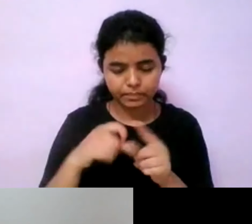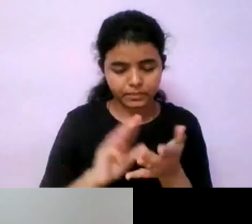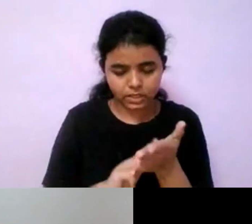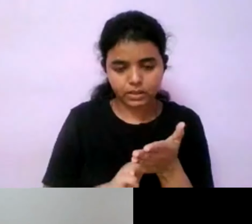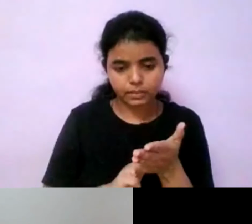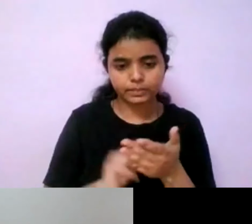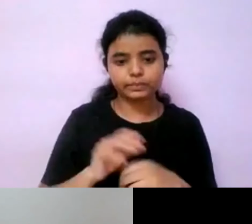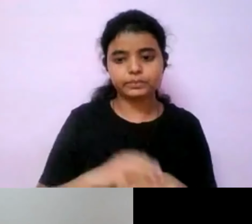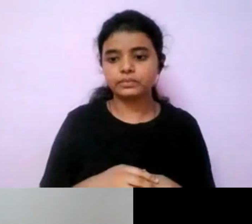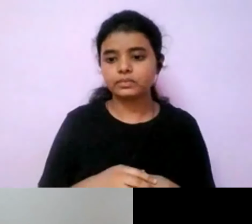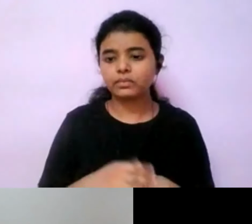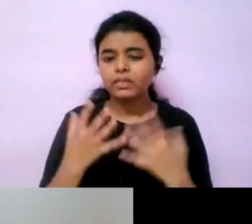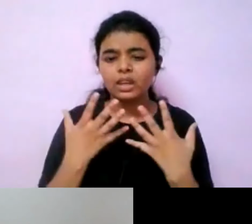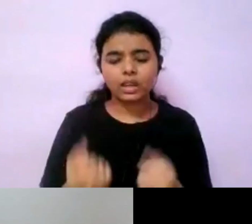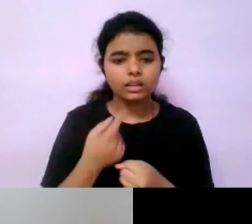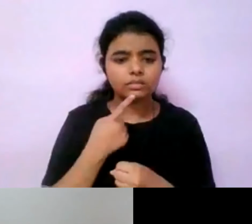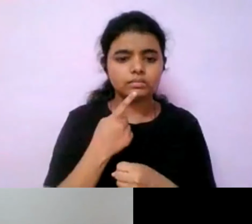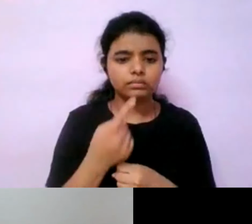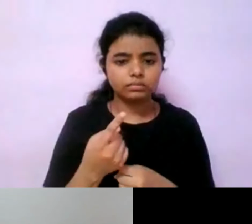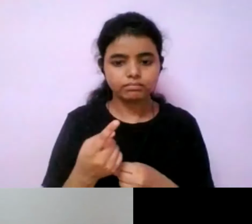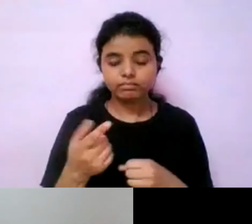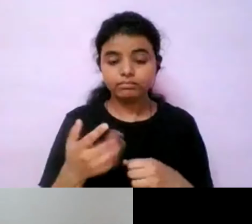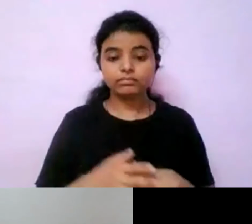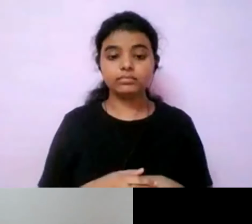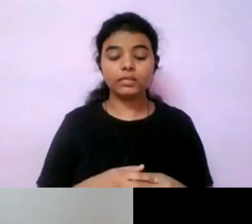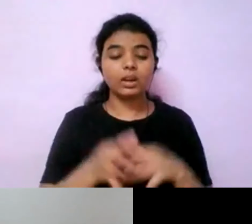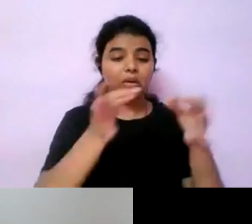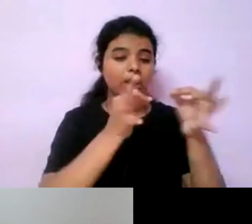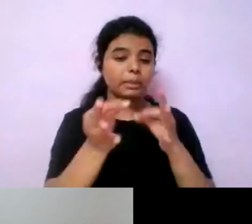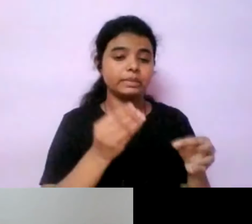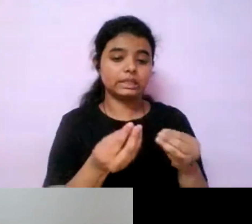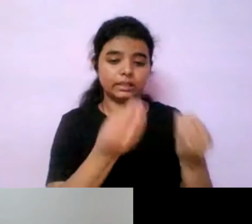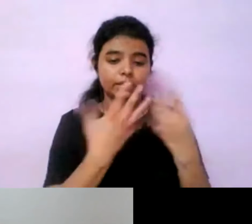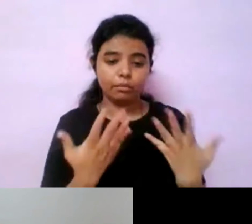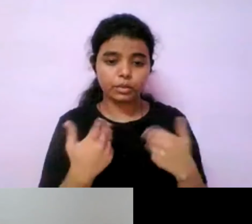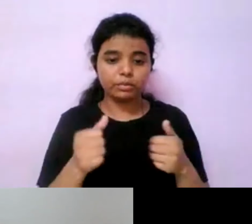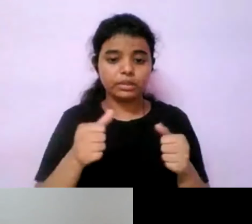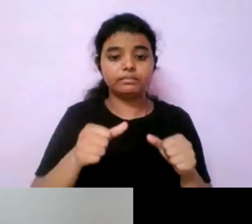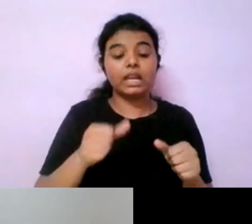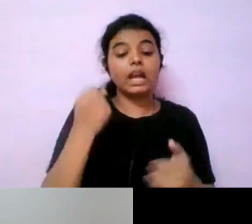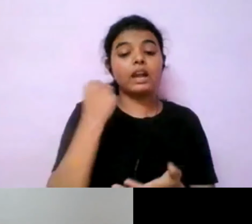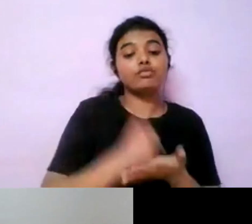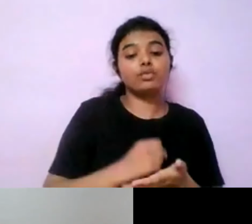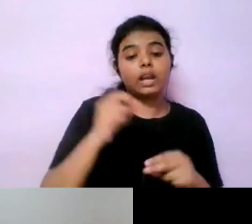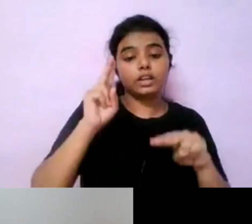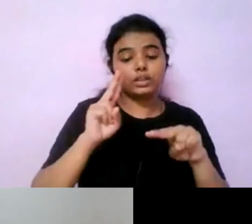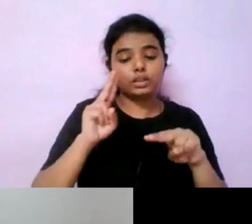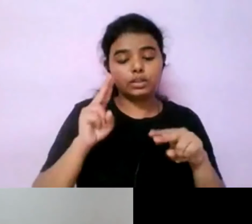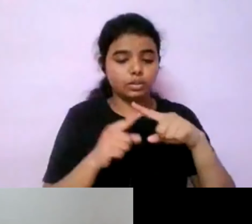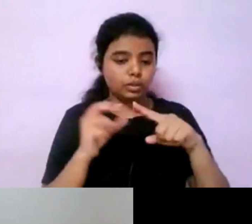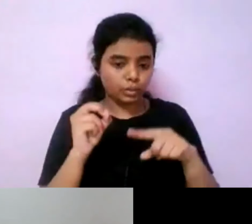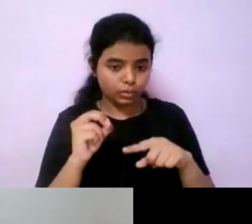conflict between right to abortion and termination of a defective fetus, similar to female